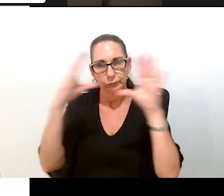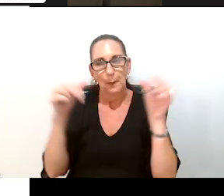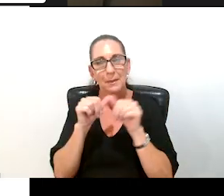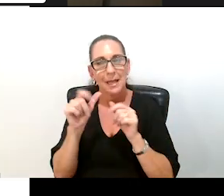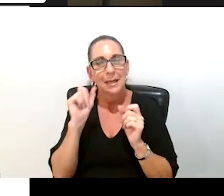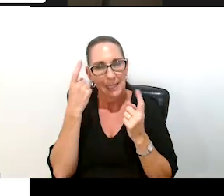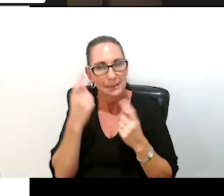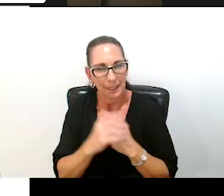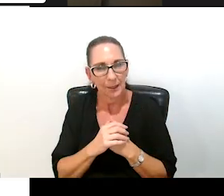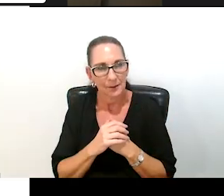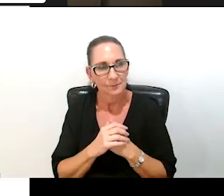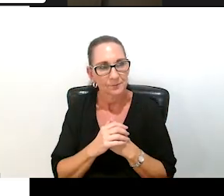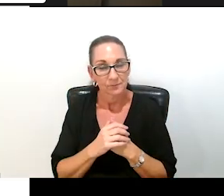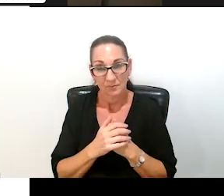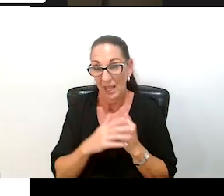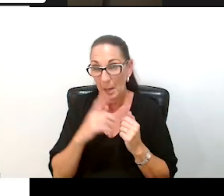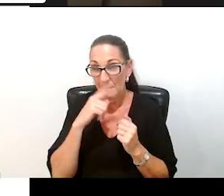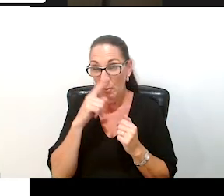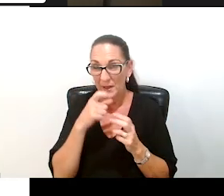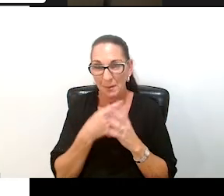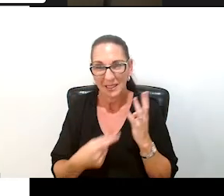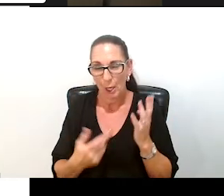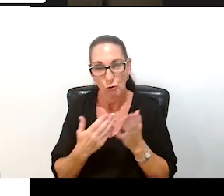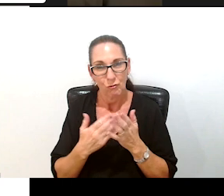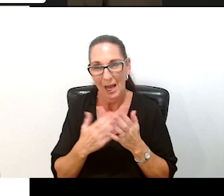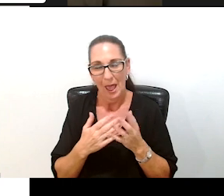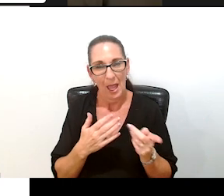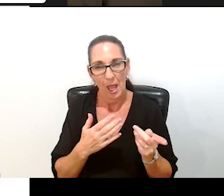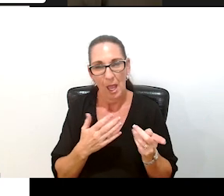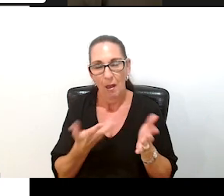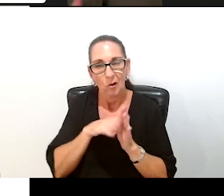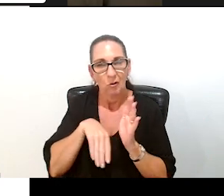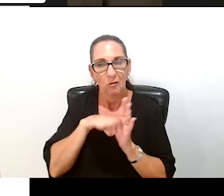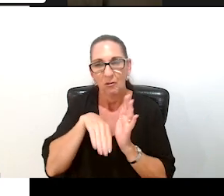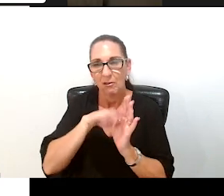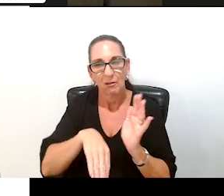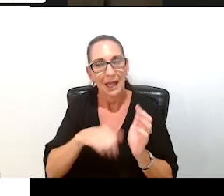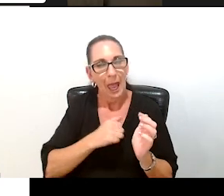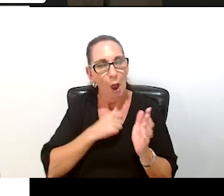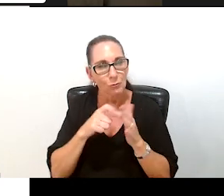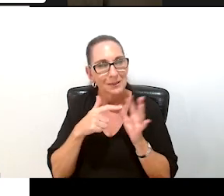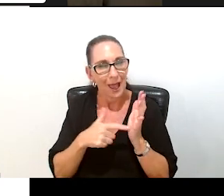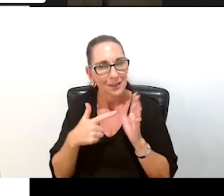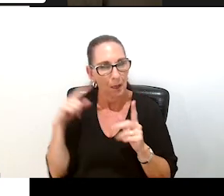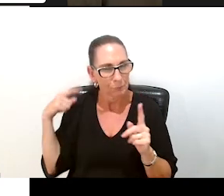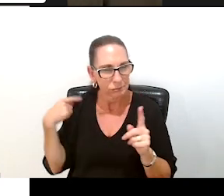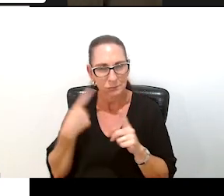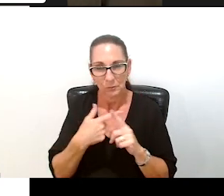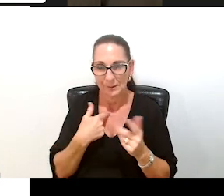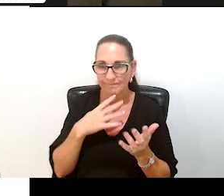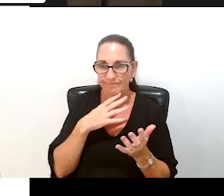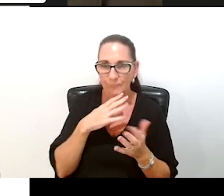People with disability have historically been quite invisible in a lot of data that's collected to understand population needs and